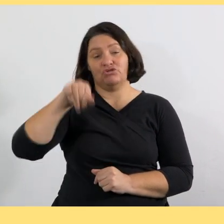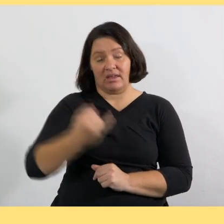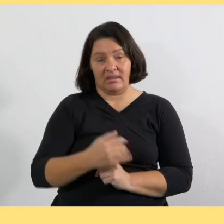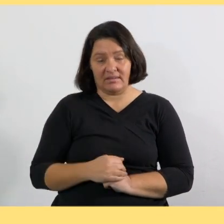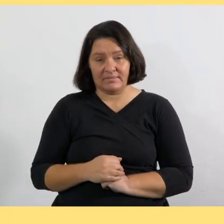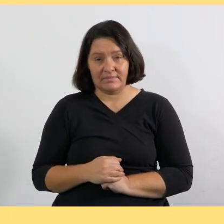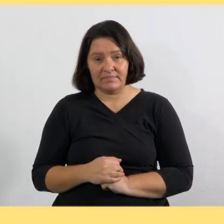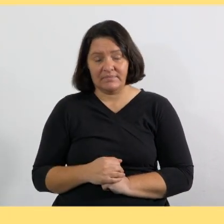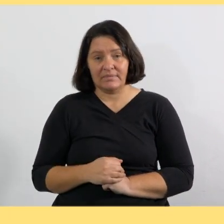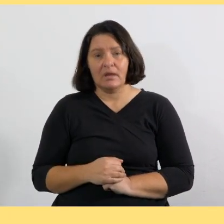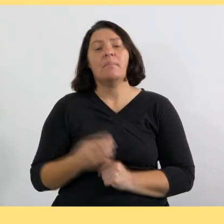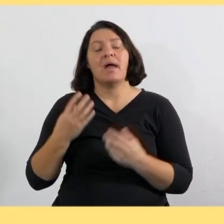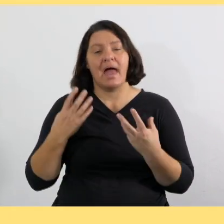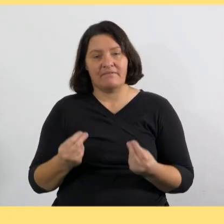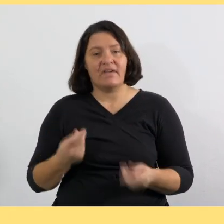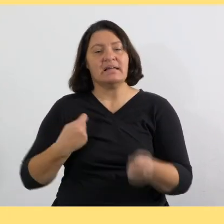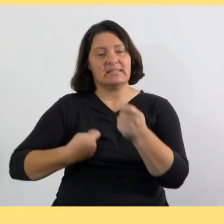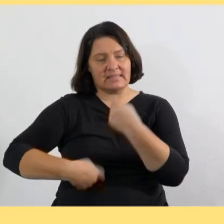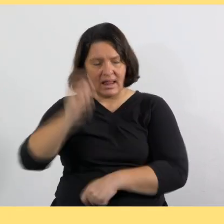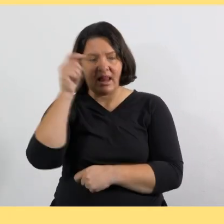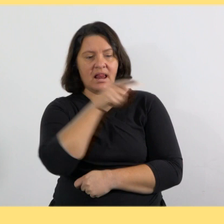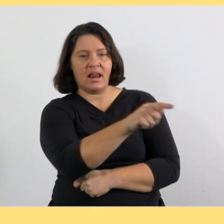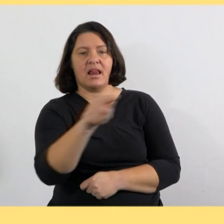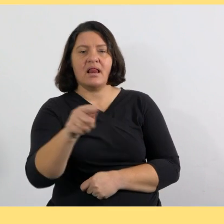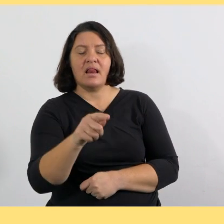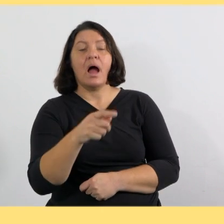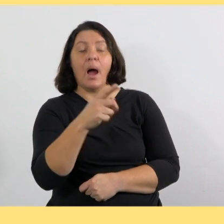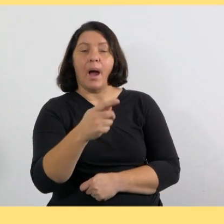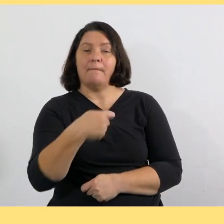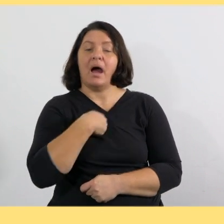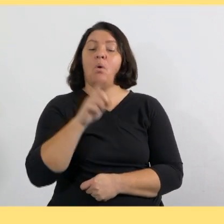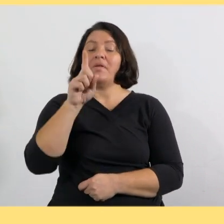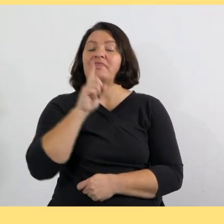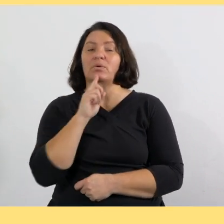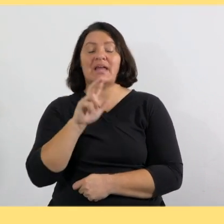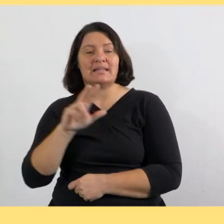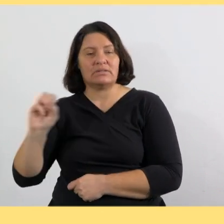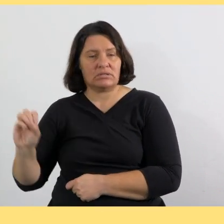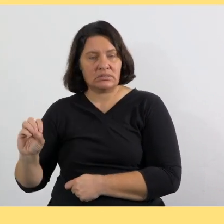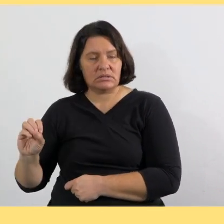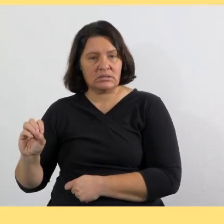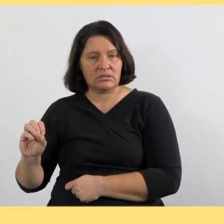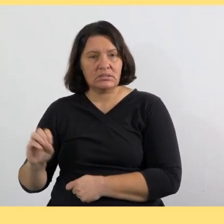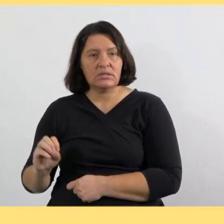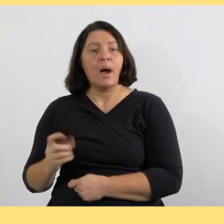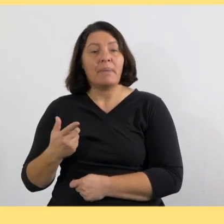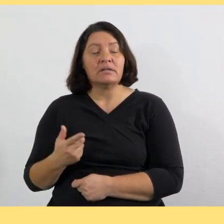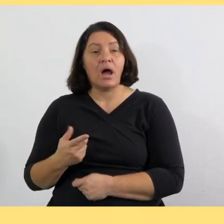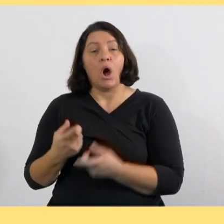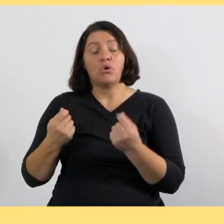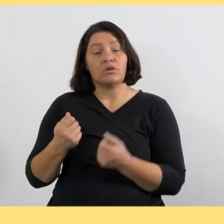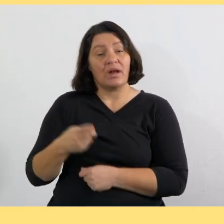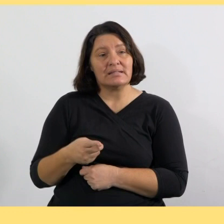then I have sold goods, 12,800. But these goods had a cost price of